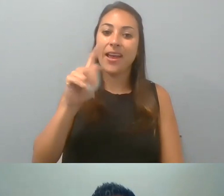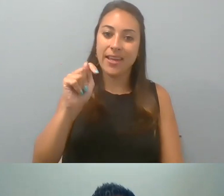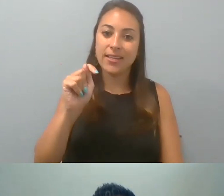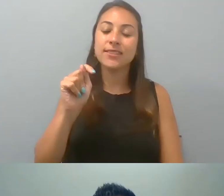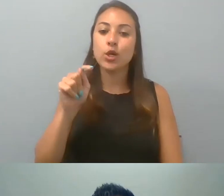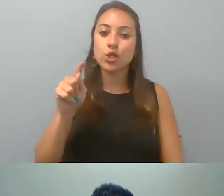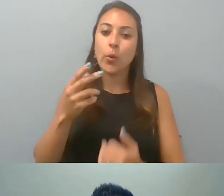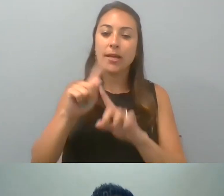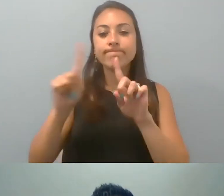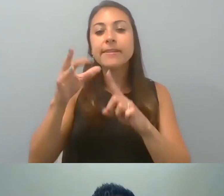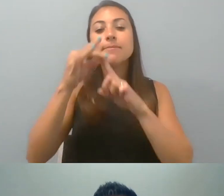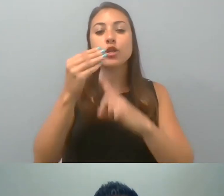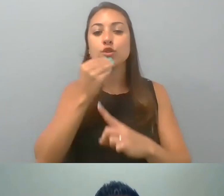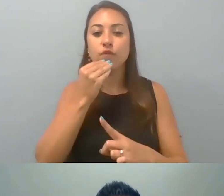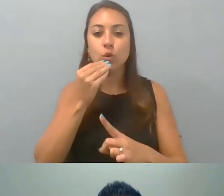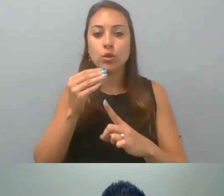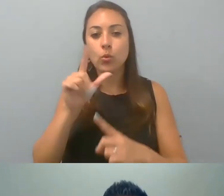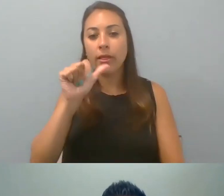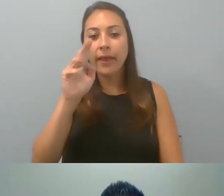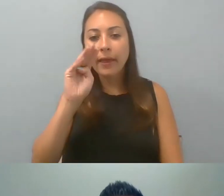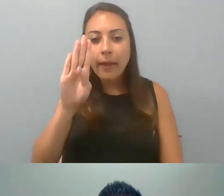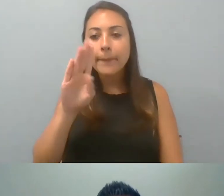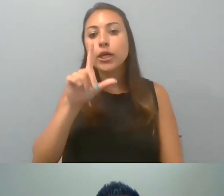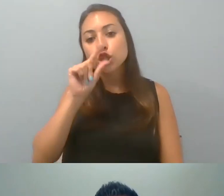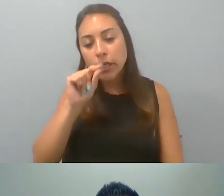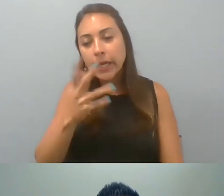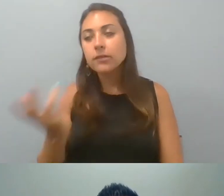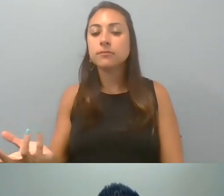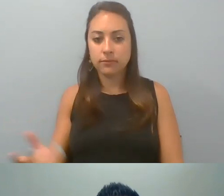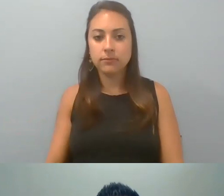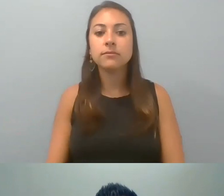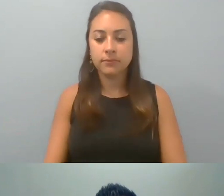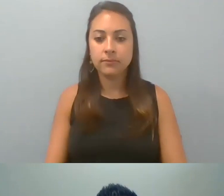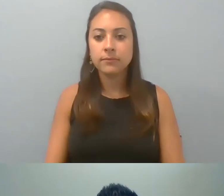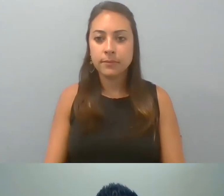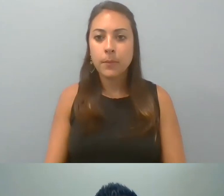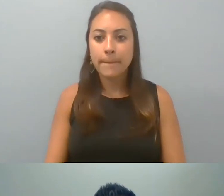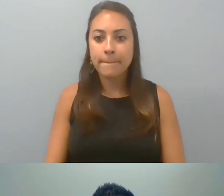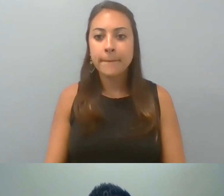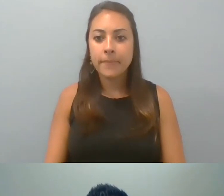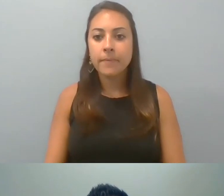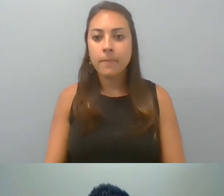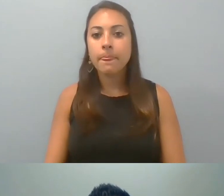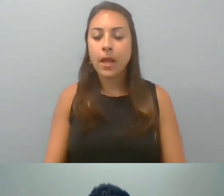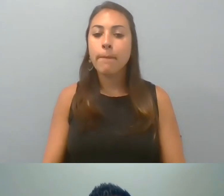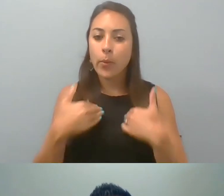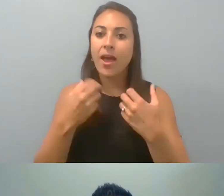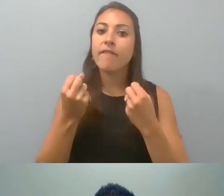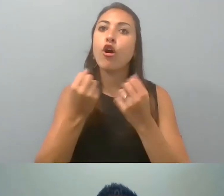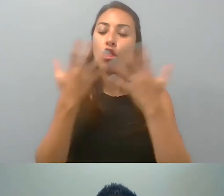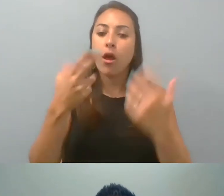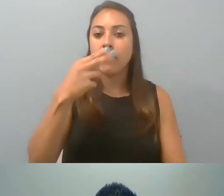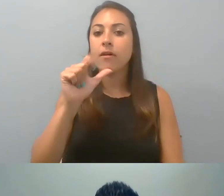different specials with lamb, the chicken that Jesse mentioned, but we feature a lot of halal dishes throughout the year as